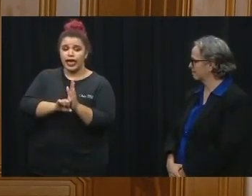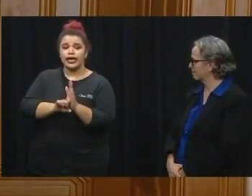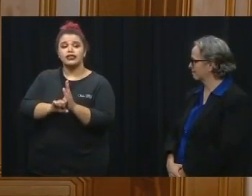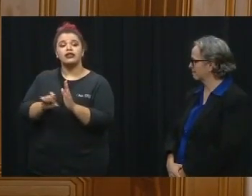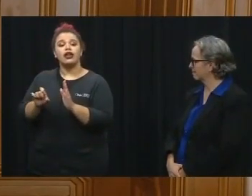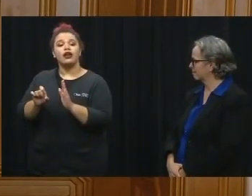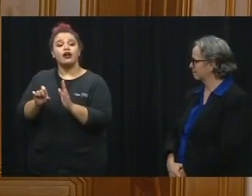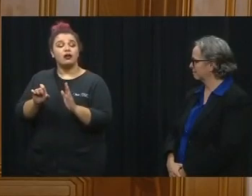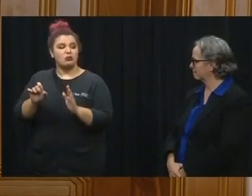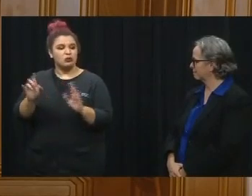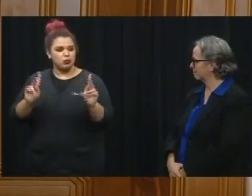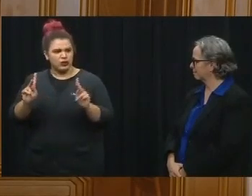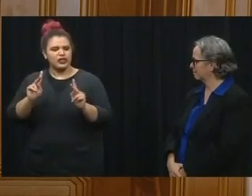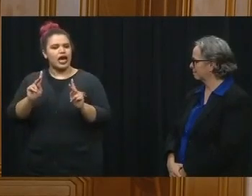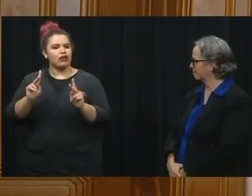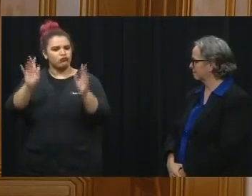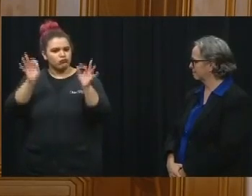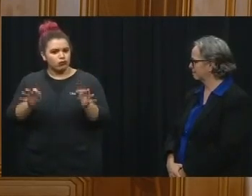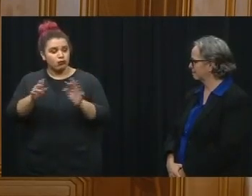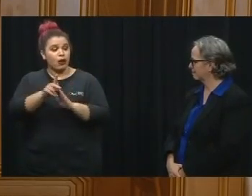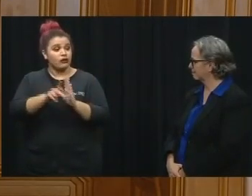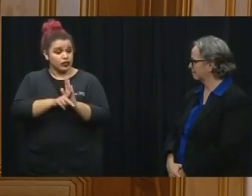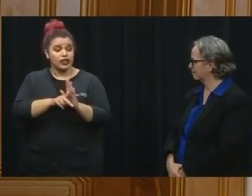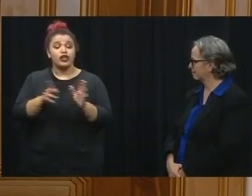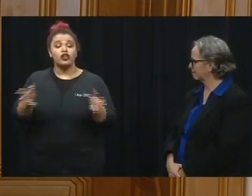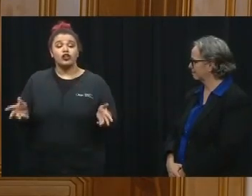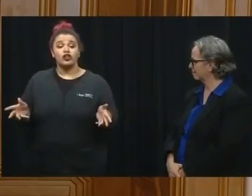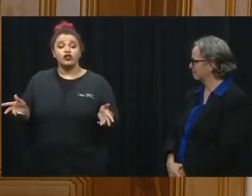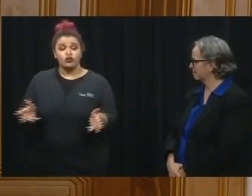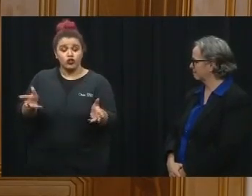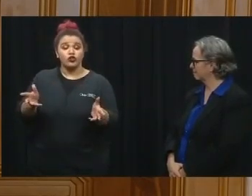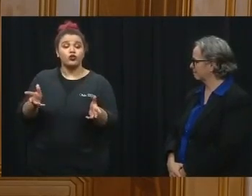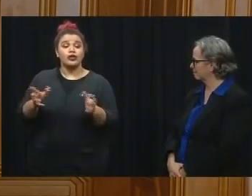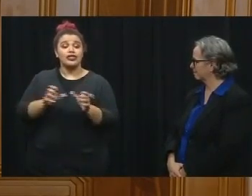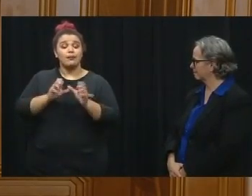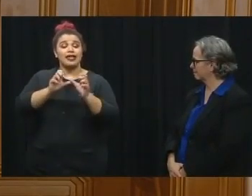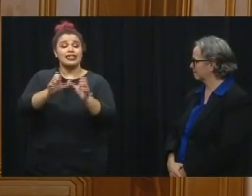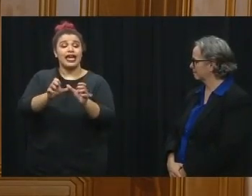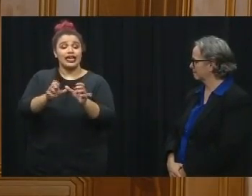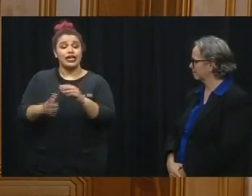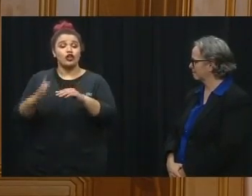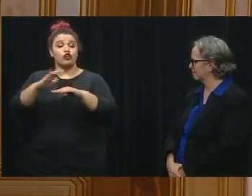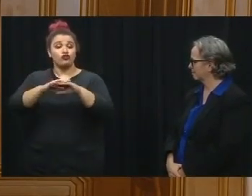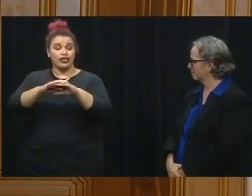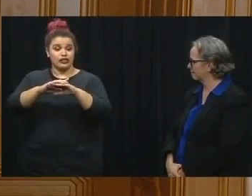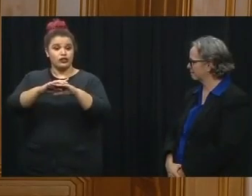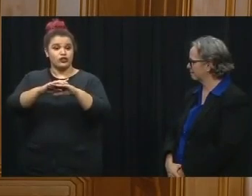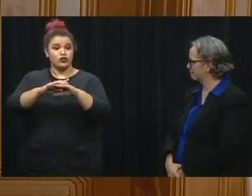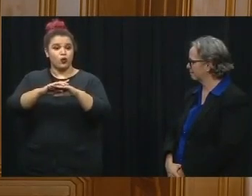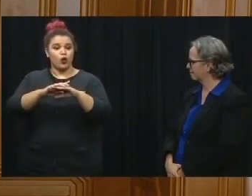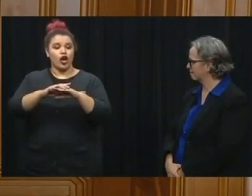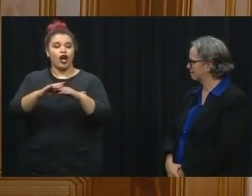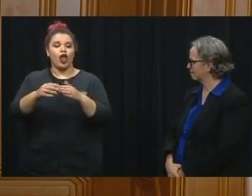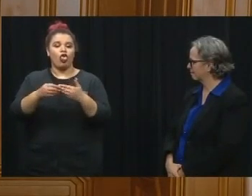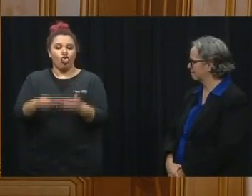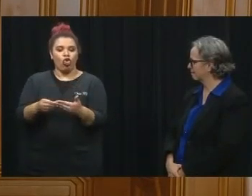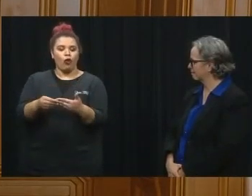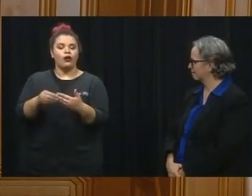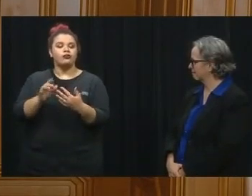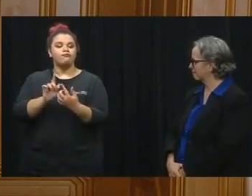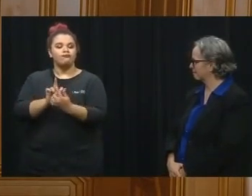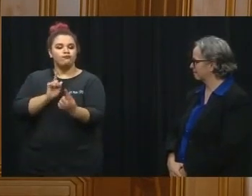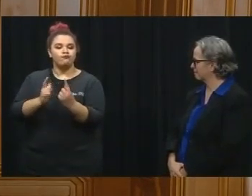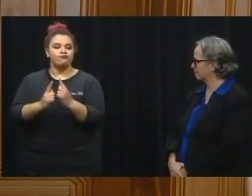guidelines to tell you guys to maintain, increase, or relax social distancing and other mitigation